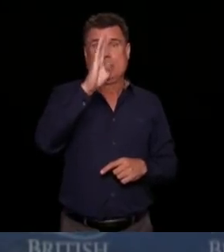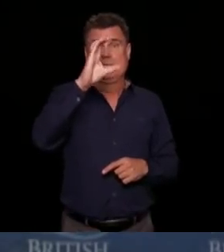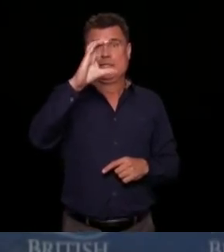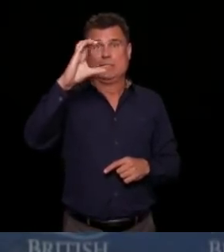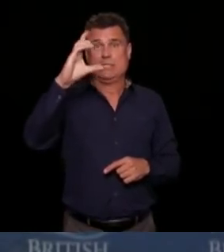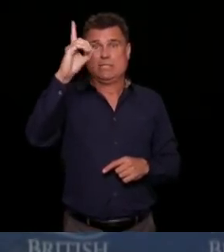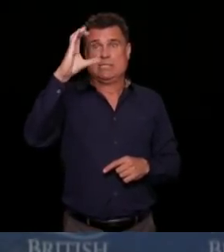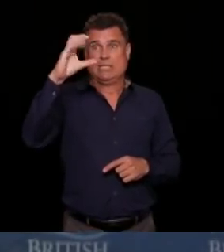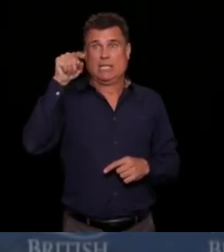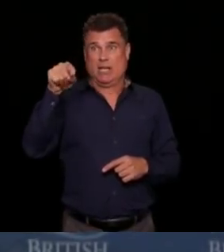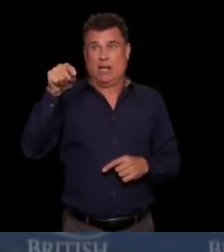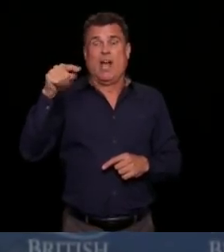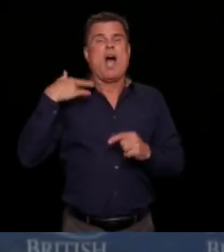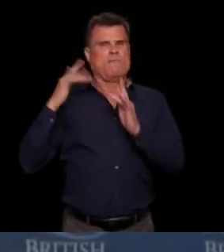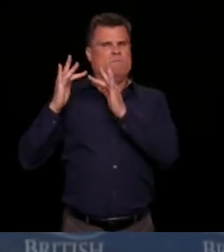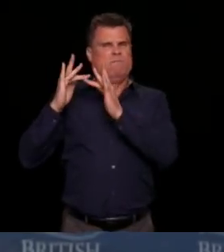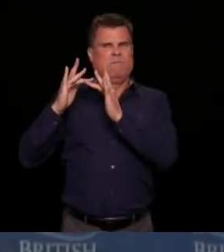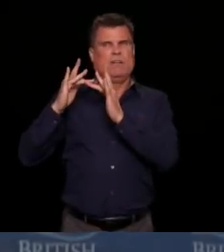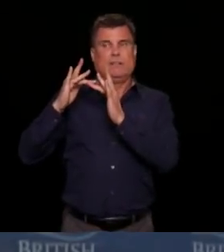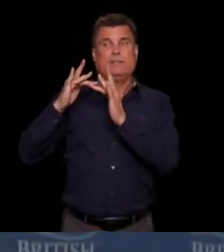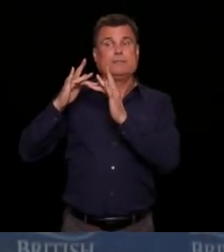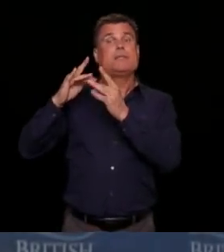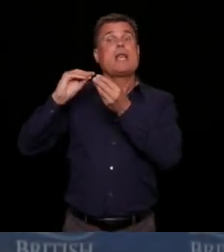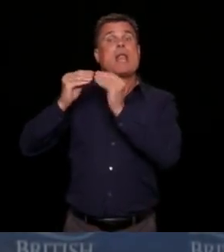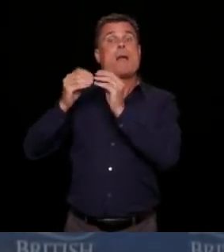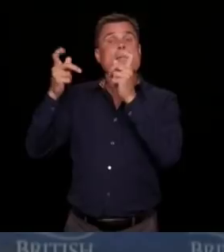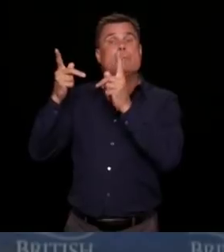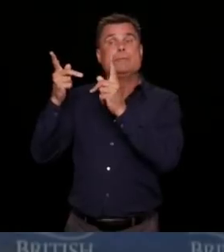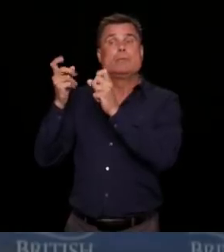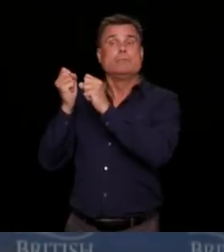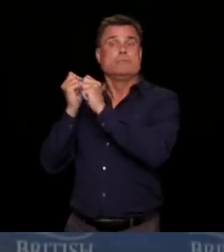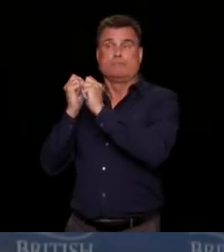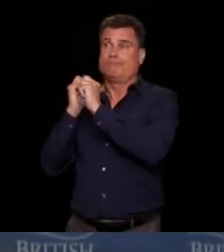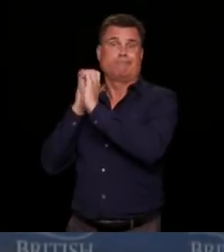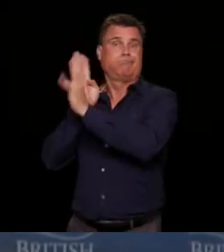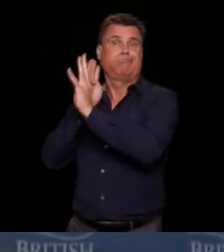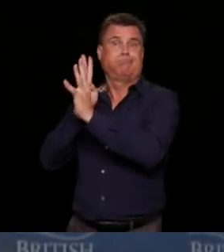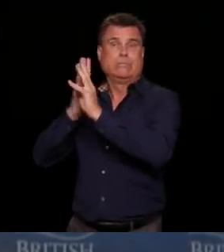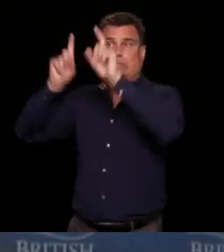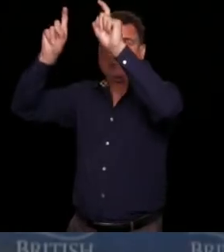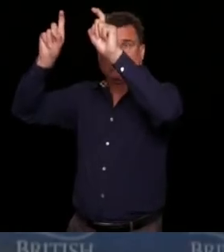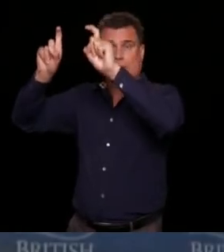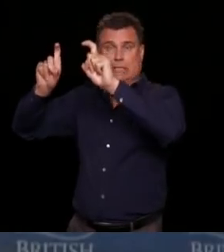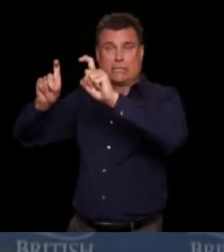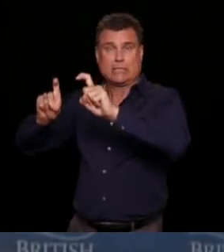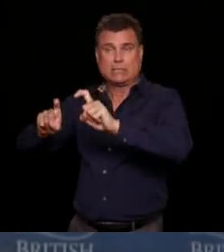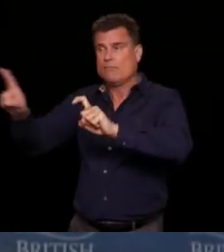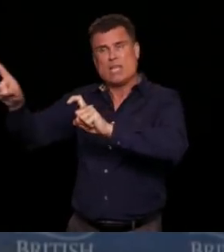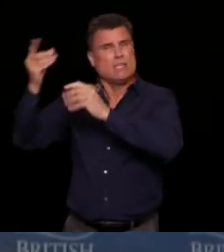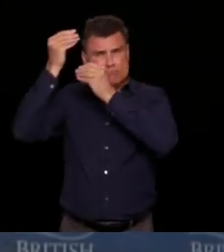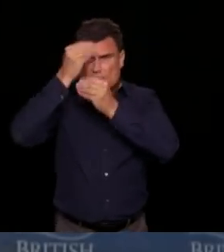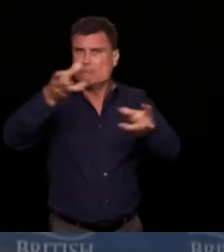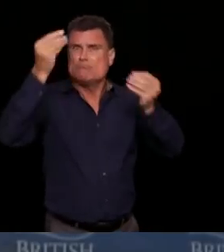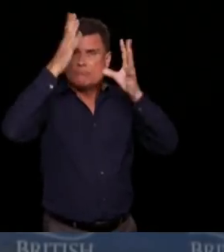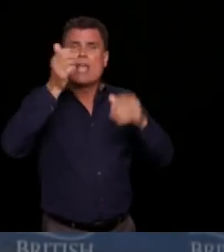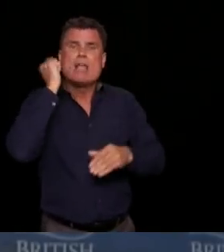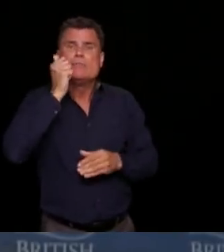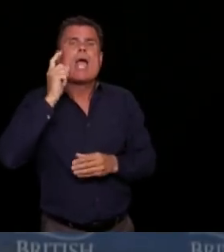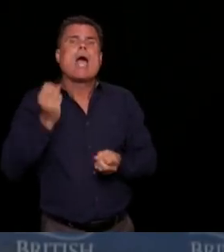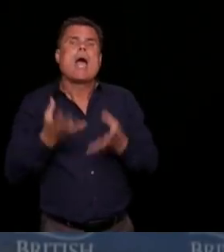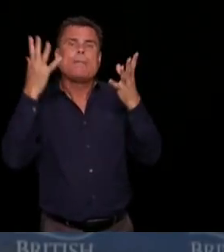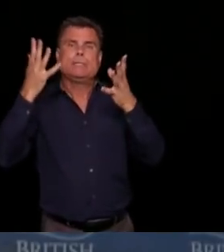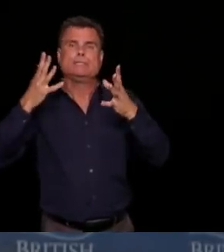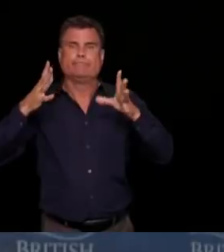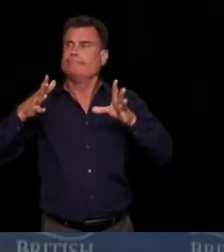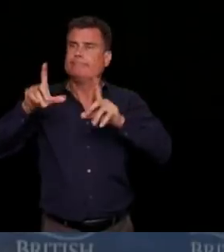BCCDC dashboard, of which Dr. Gustafson is justifiably proud because of the information it provides. We provide that information every day, and what you're seeing